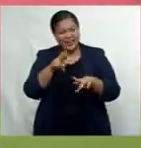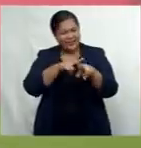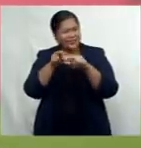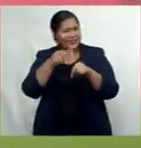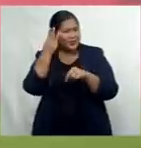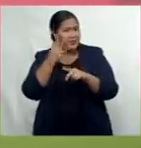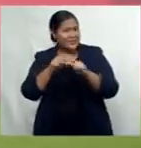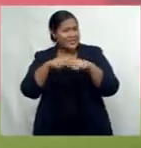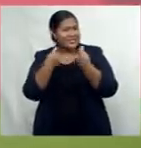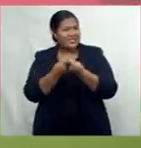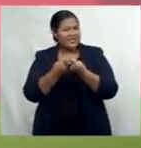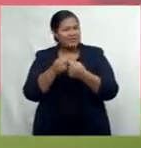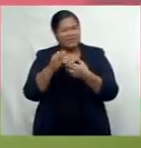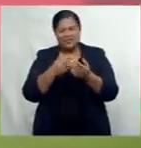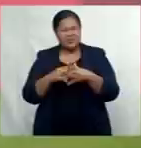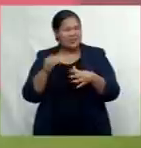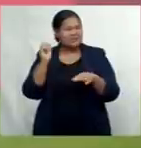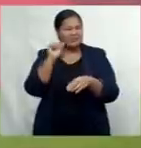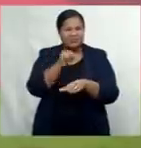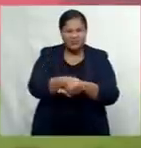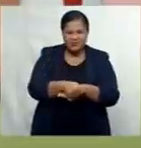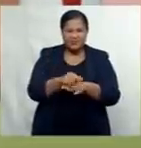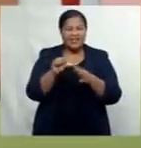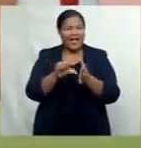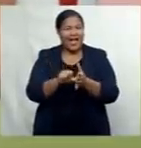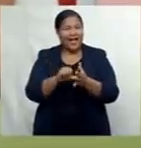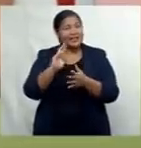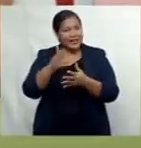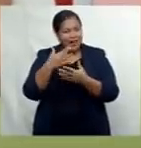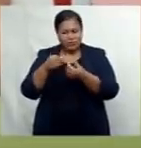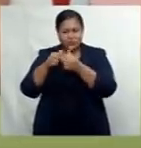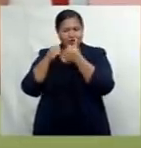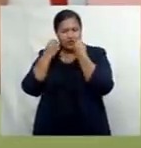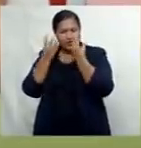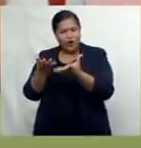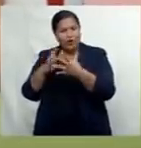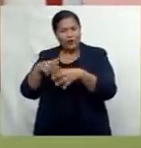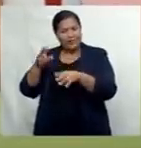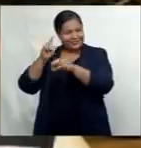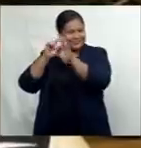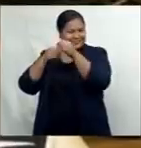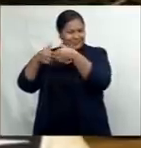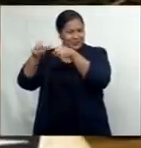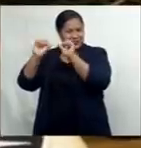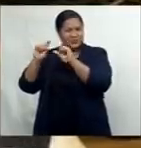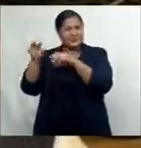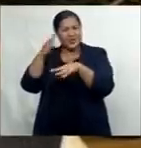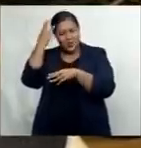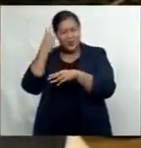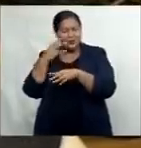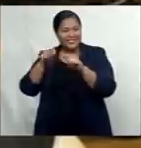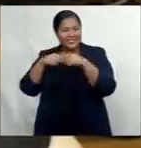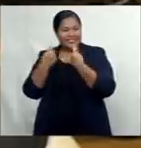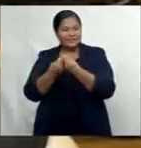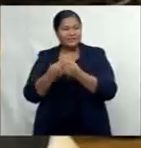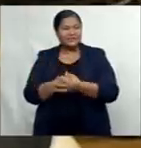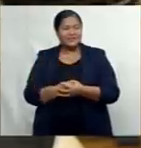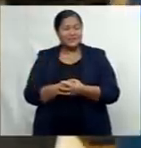has defied all odds and have now set the platform for other women in Fiji. The only way we can